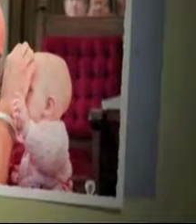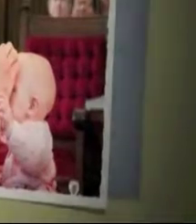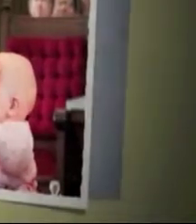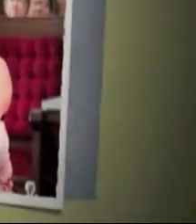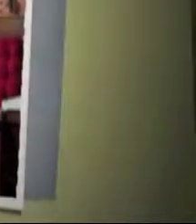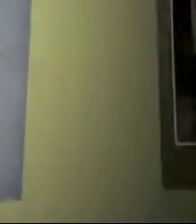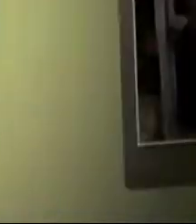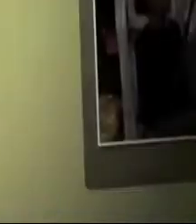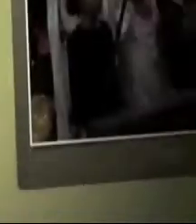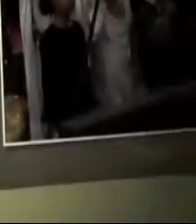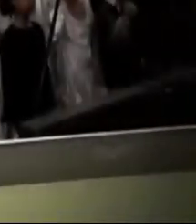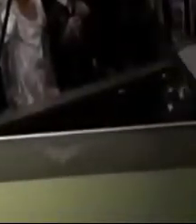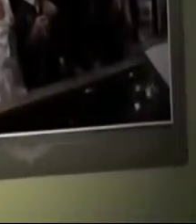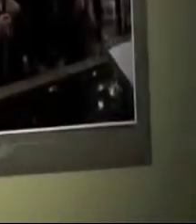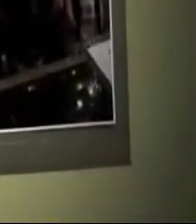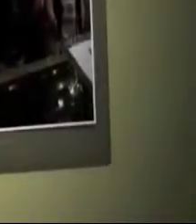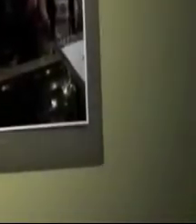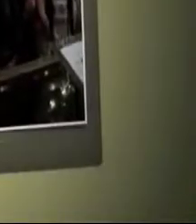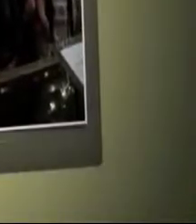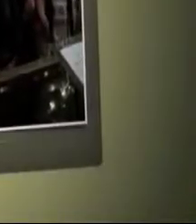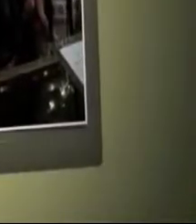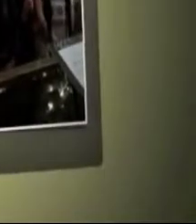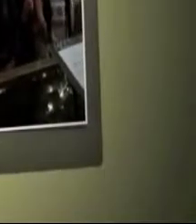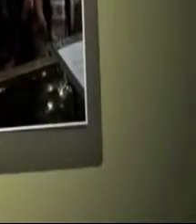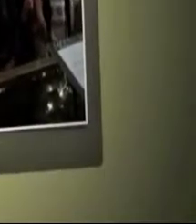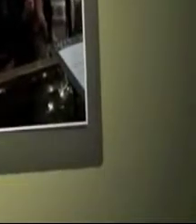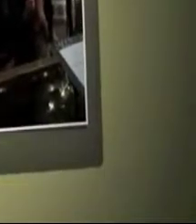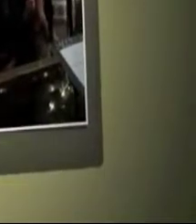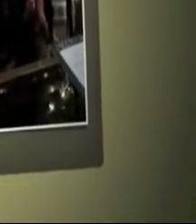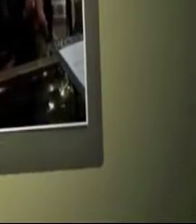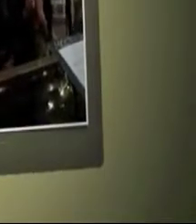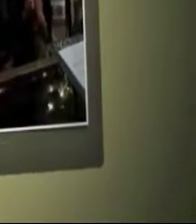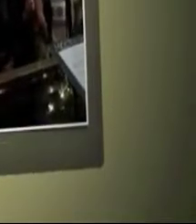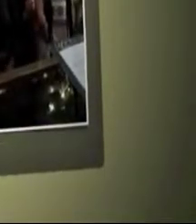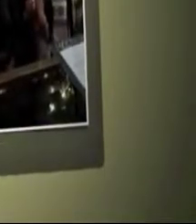faith community that's vibrant, inclusive, and progressive.